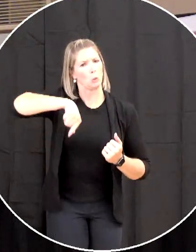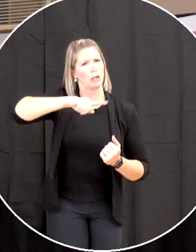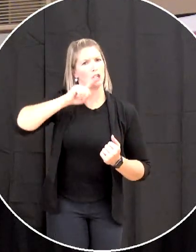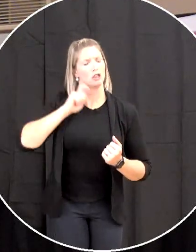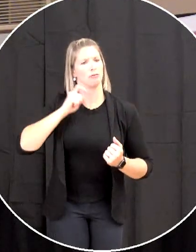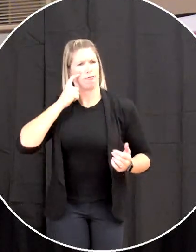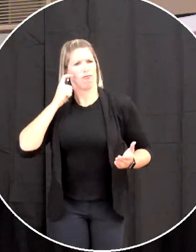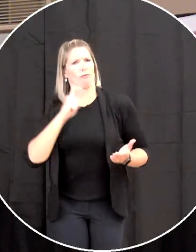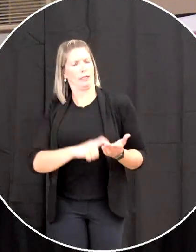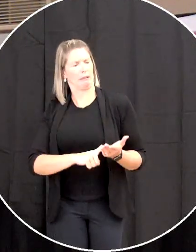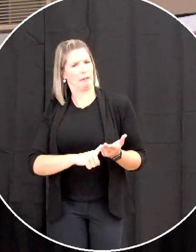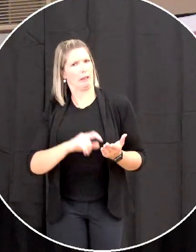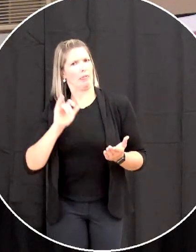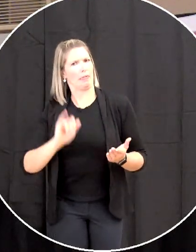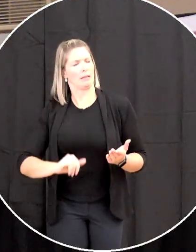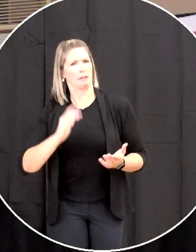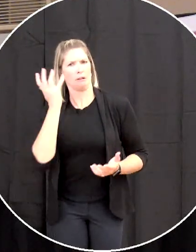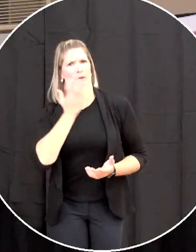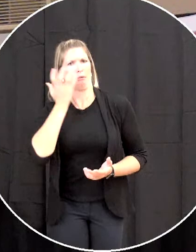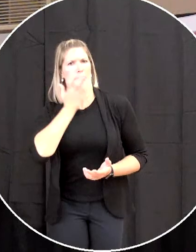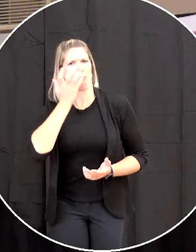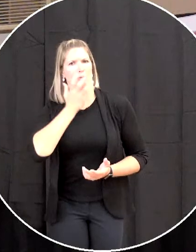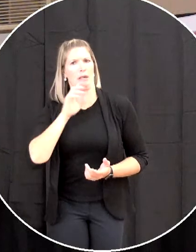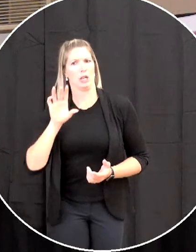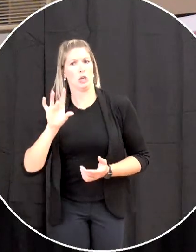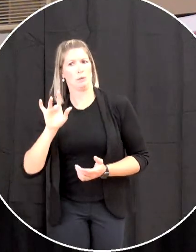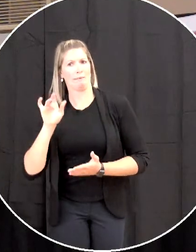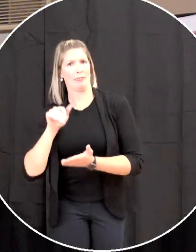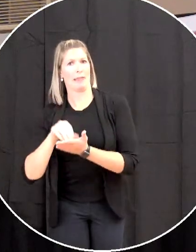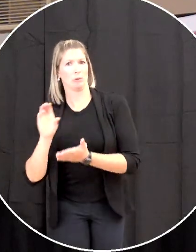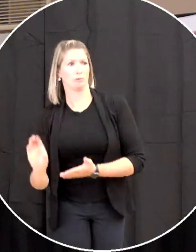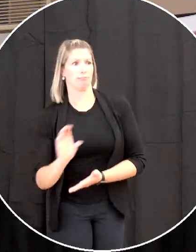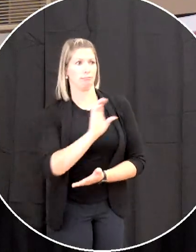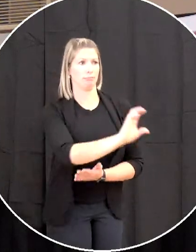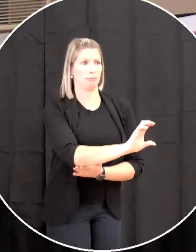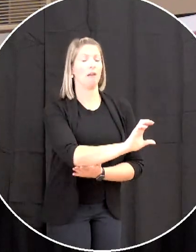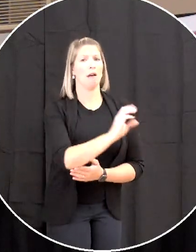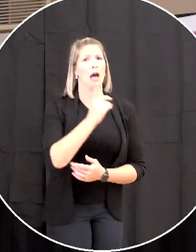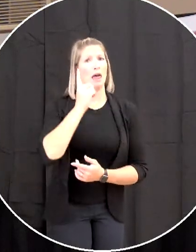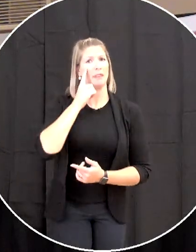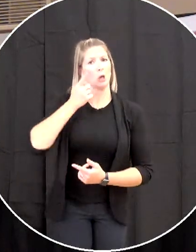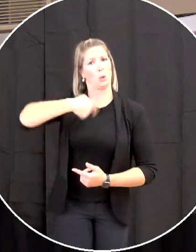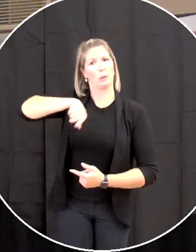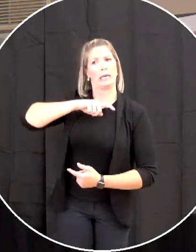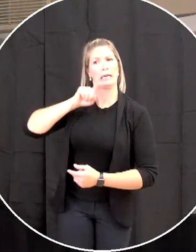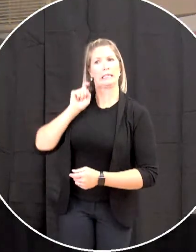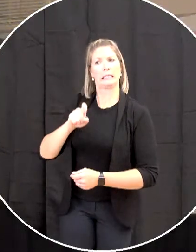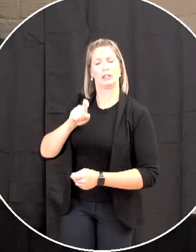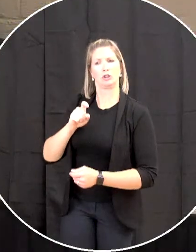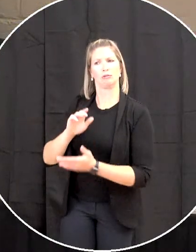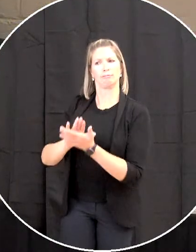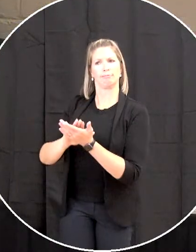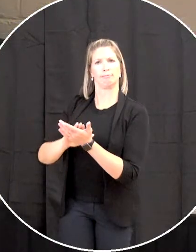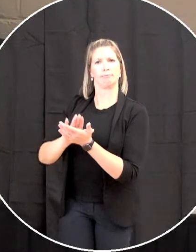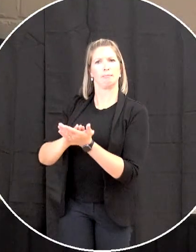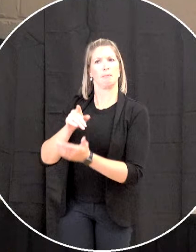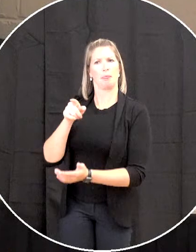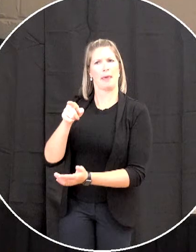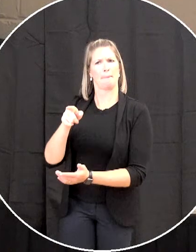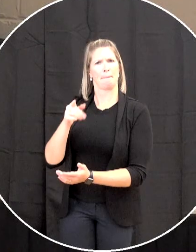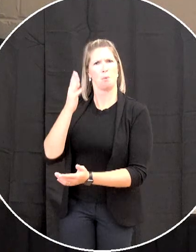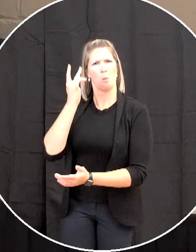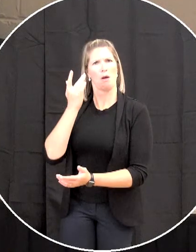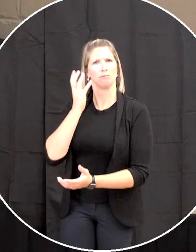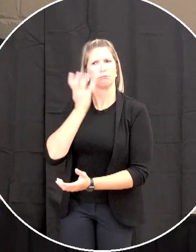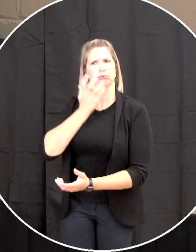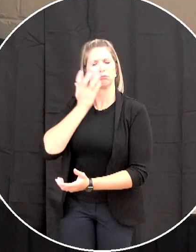I think an accolade needs to be sent their way on behalf of us. Thank you for that, and good pickup. So we'll make sure that that